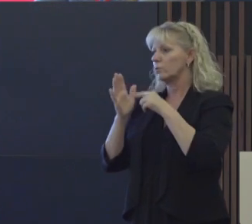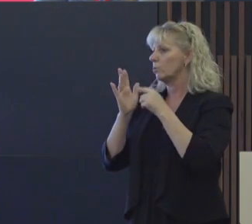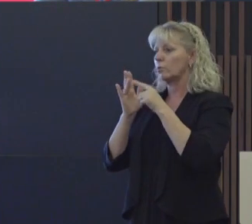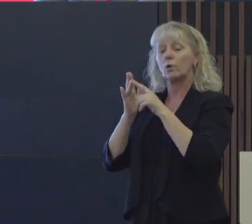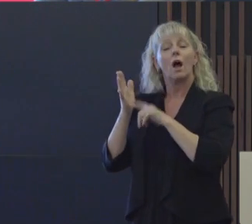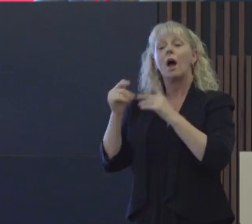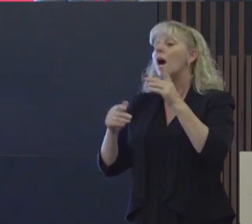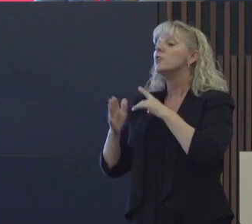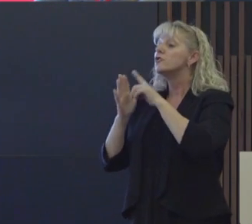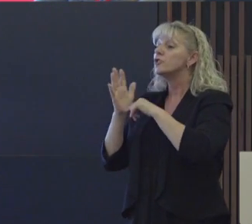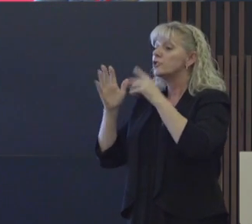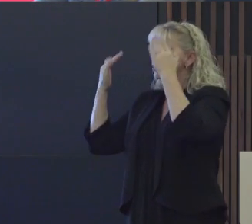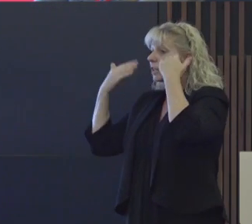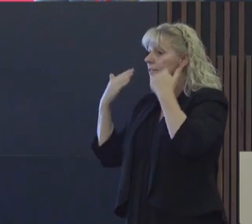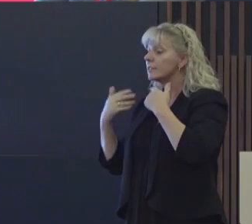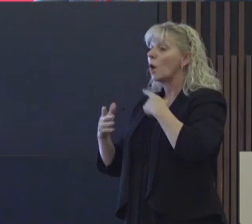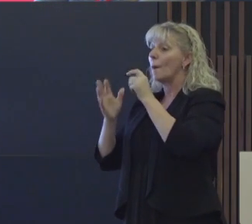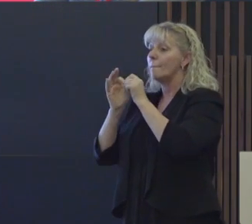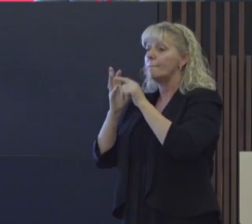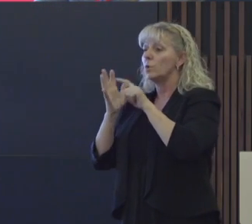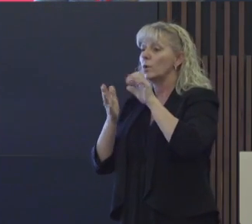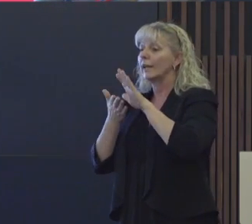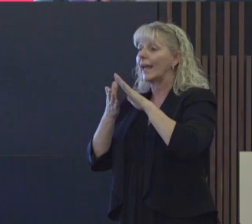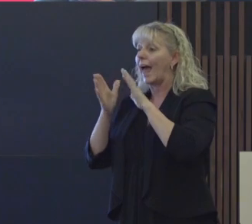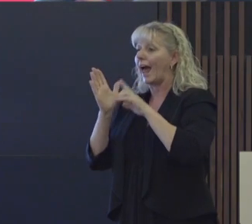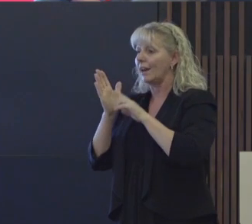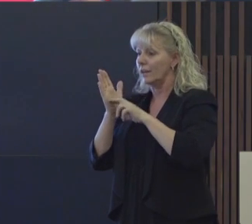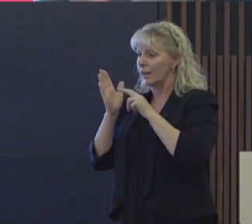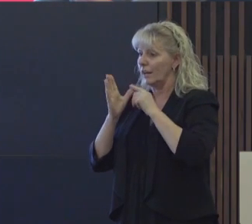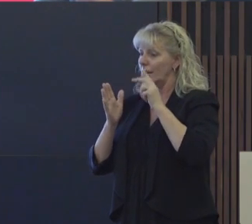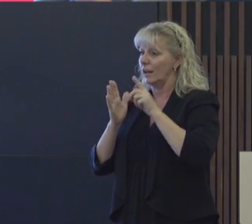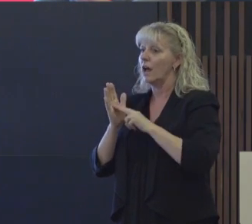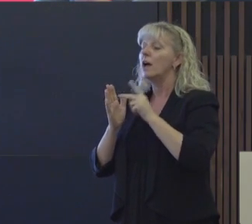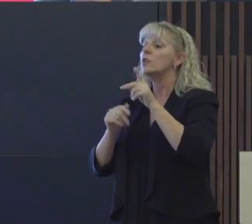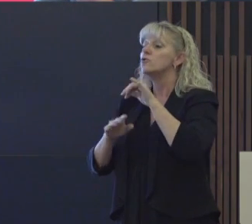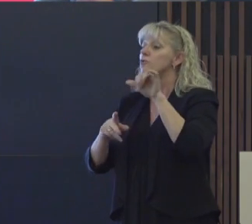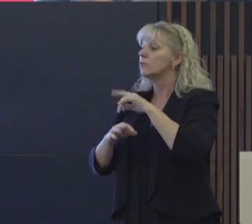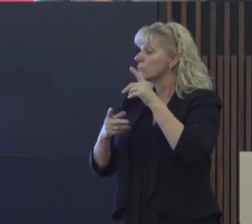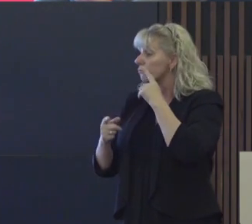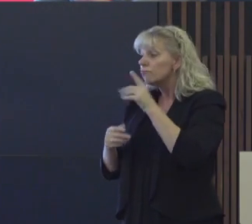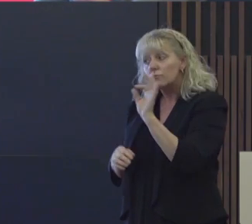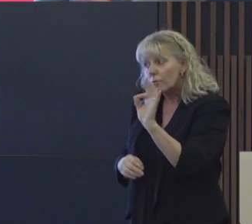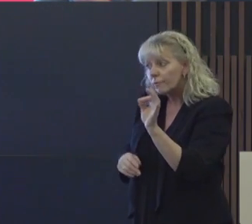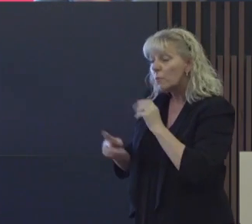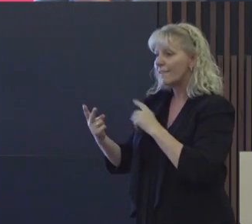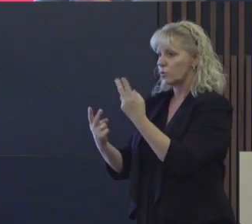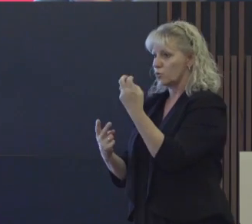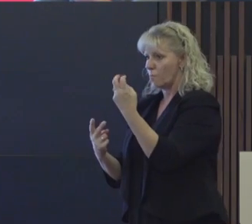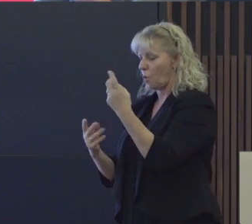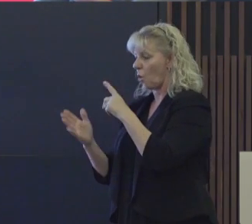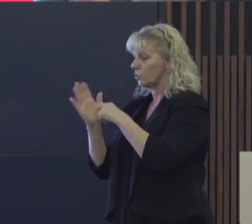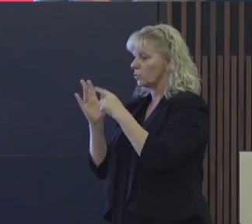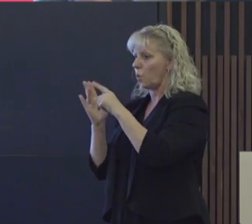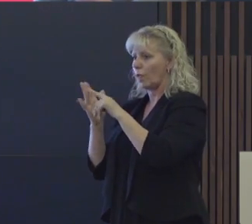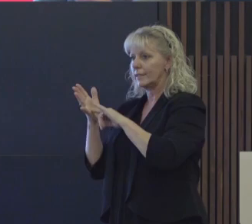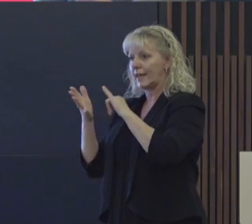said any tool that has competencies in it should not be used to assess these wages. So we've now got 2 more tools at the federal